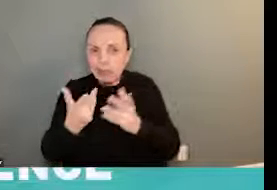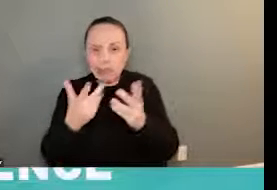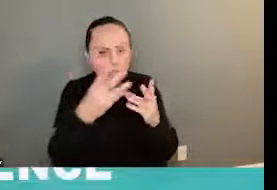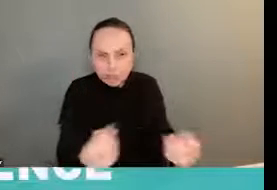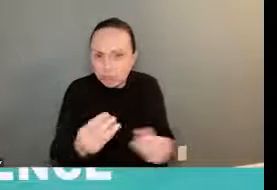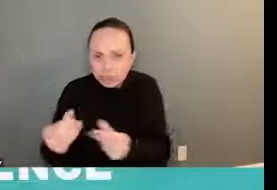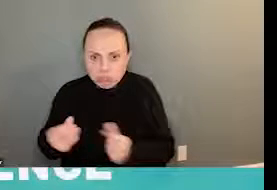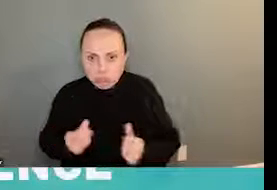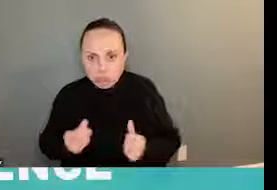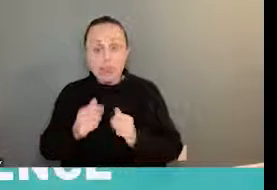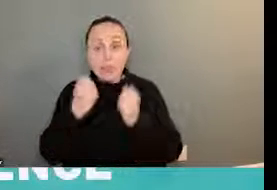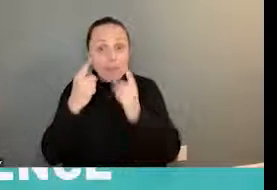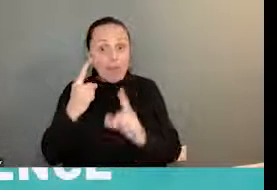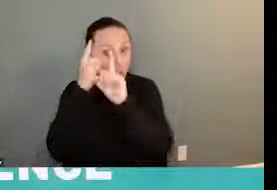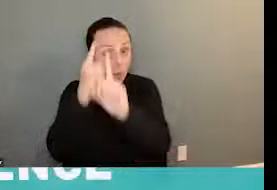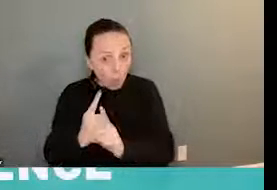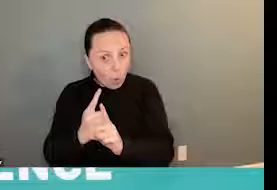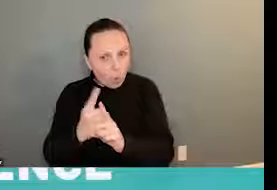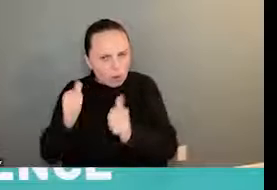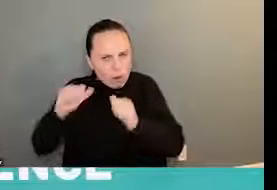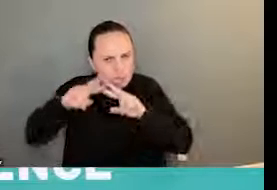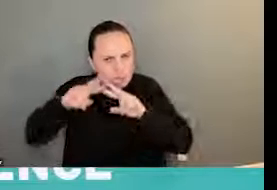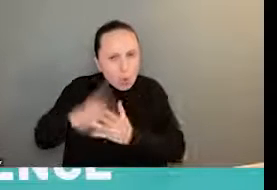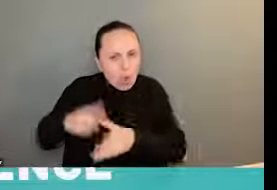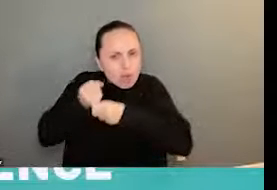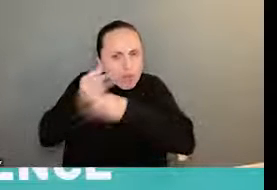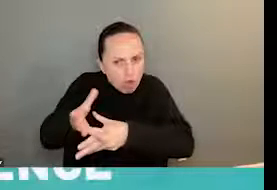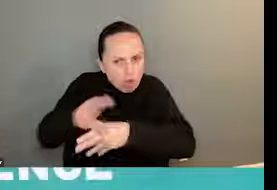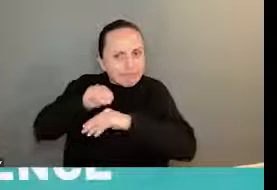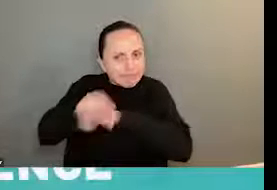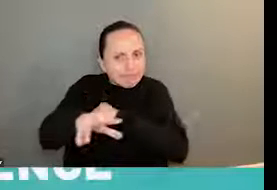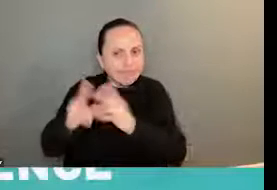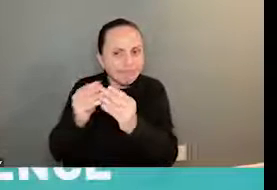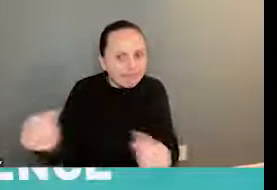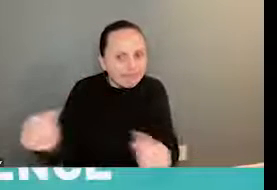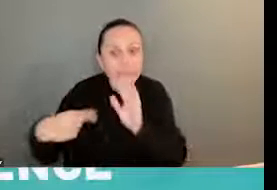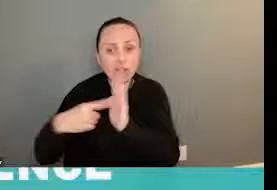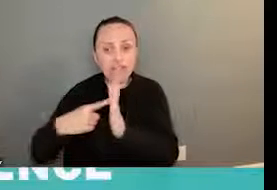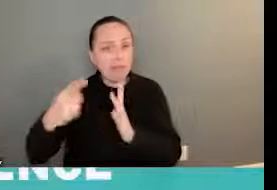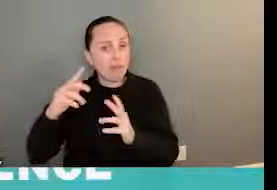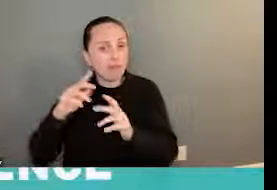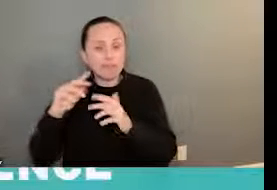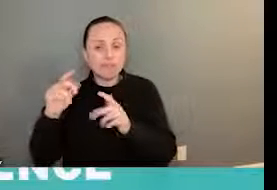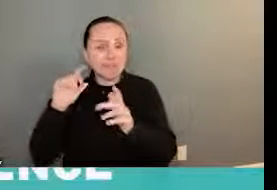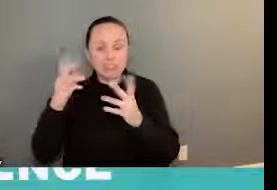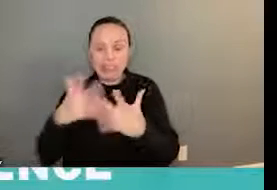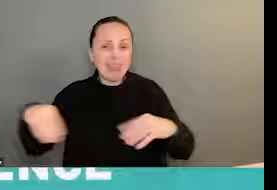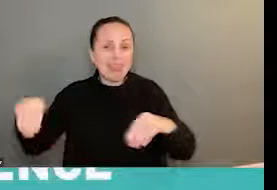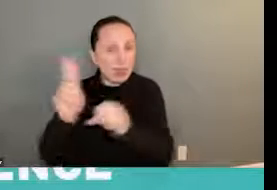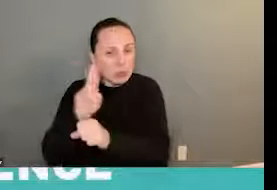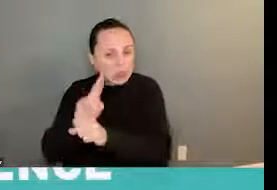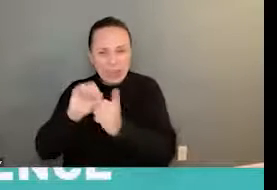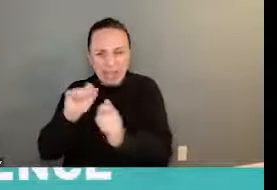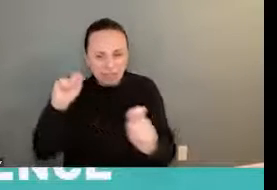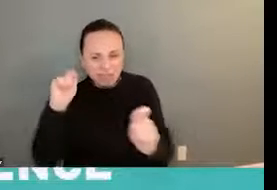targeting the direct drivers of biodiversity loss, whether it be the amount of land use change that is